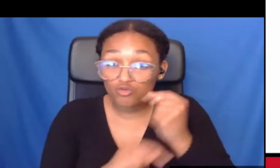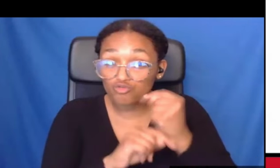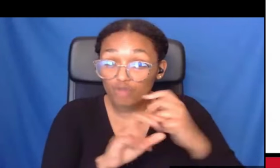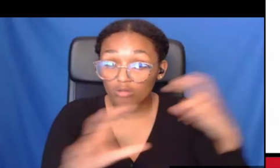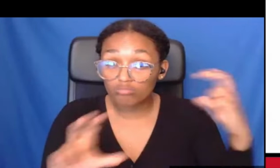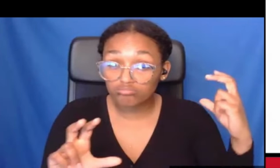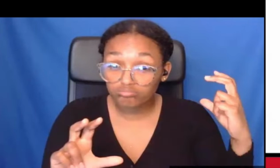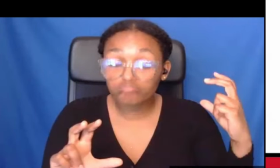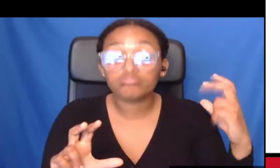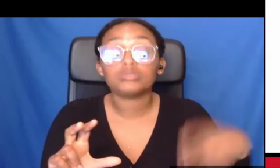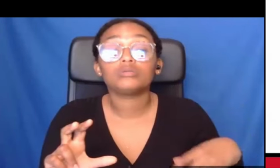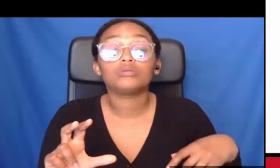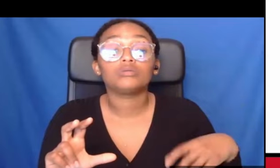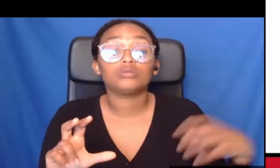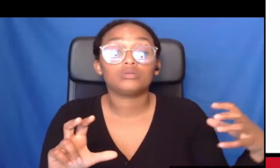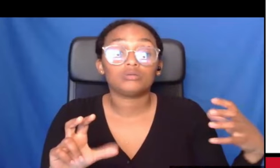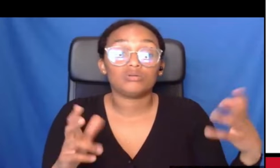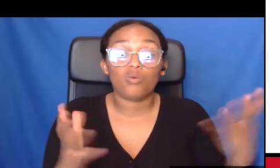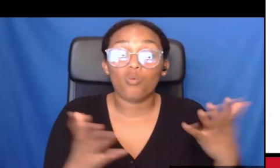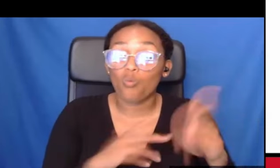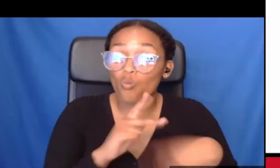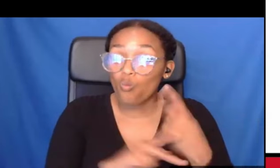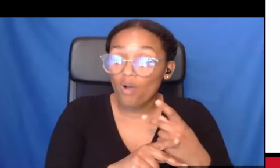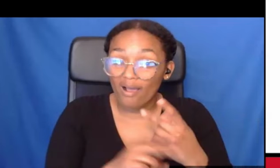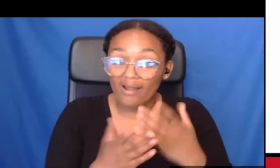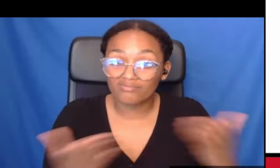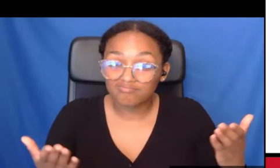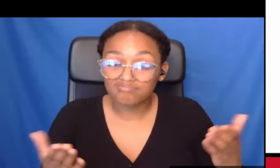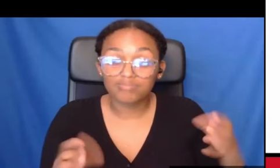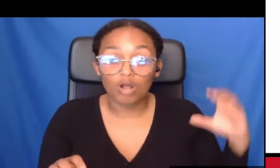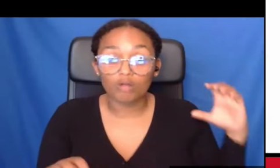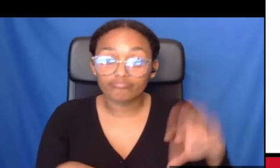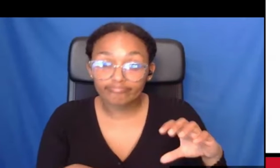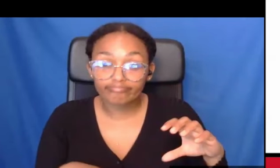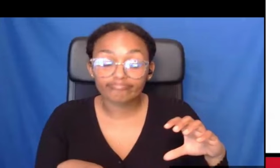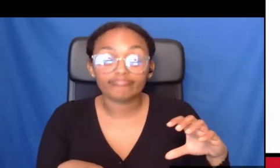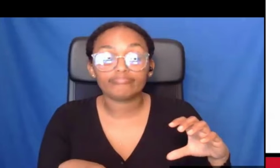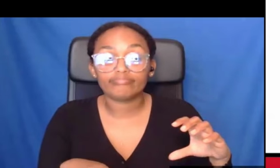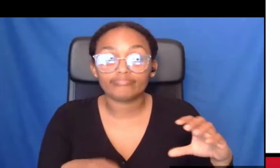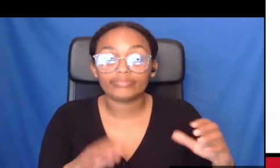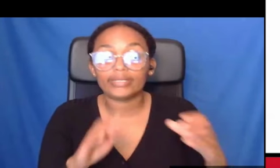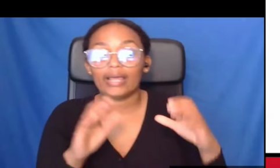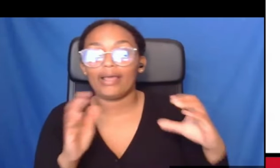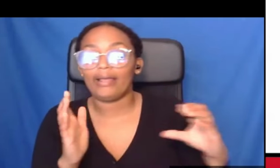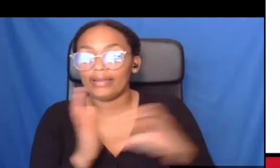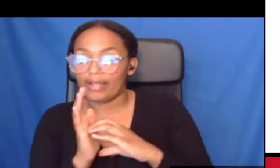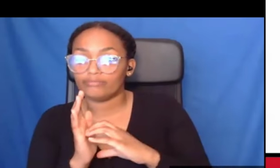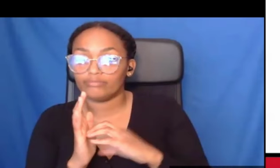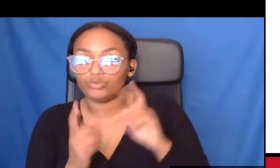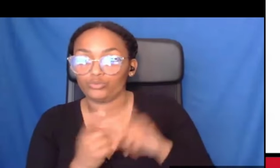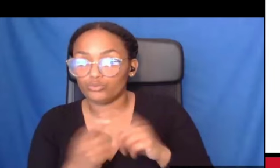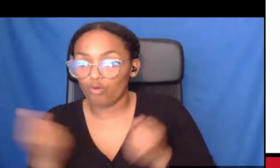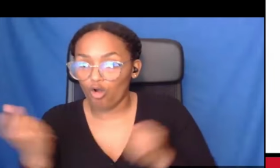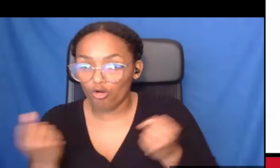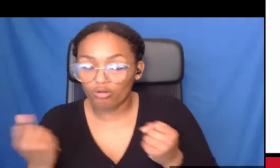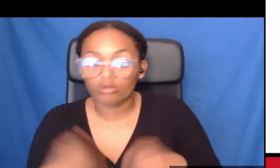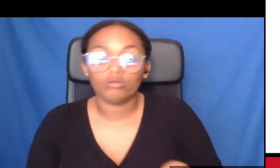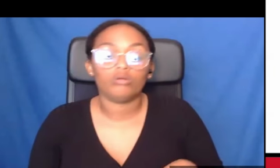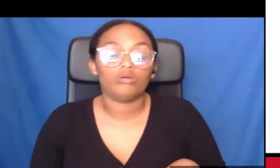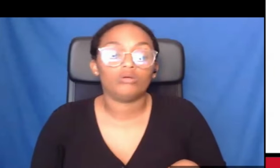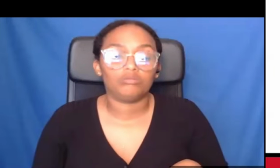attached to that food truck or that van that may also need to be covered as well.